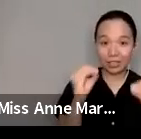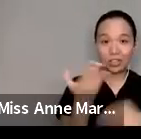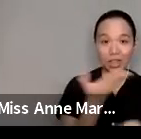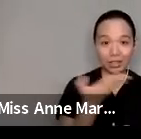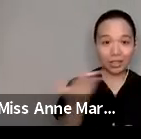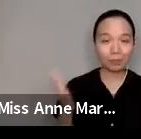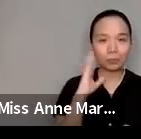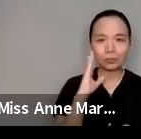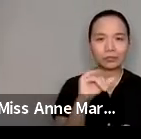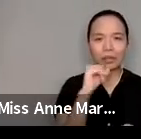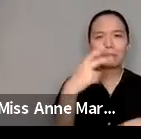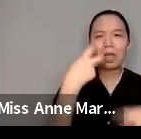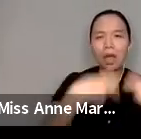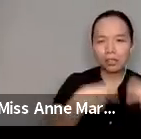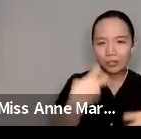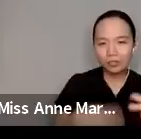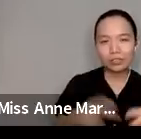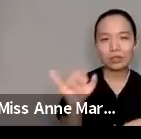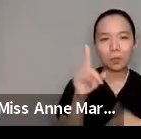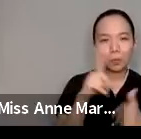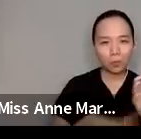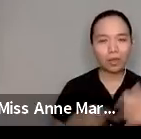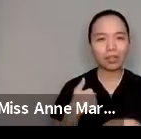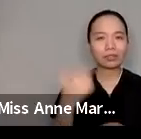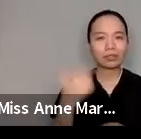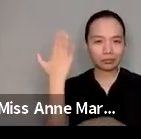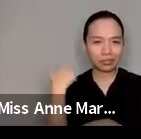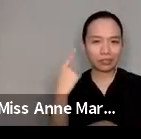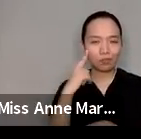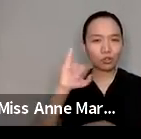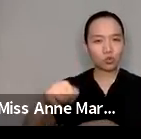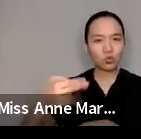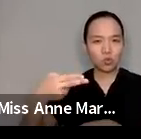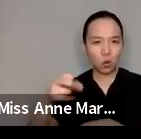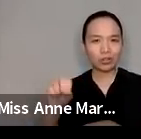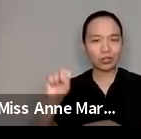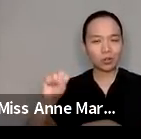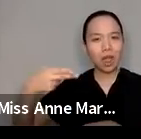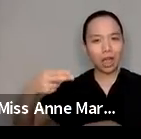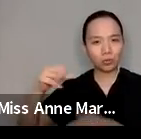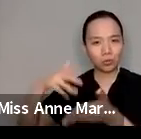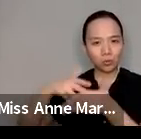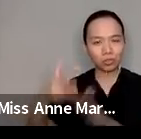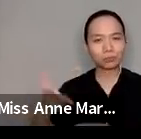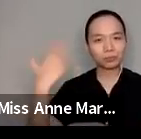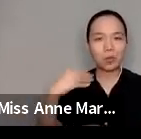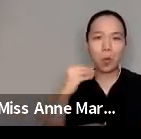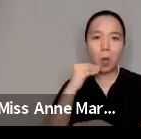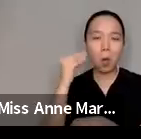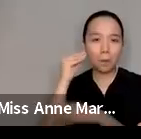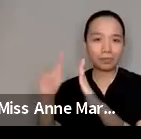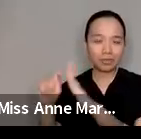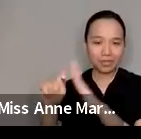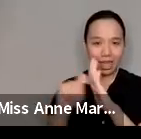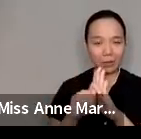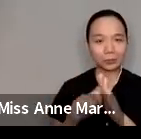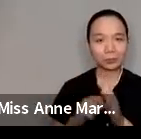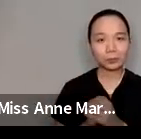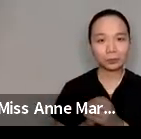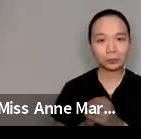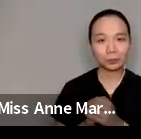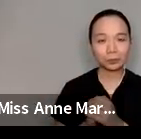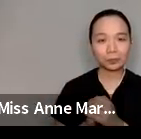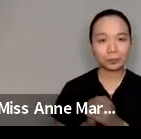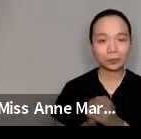be as difficult as what I did for junior or senior high school students in my hometown. And